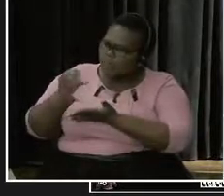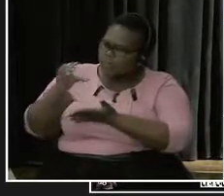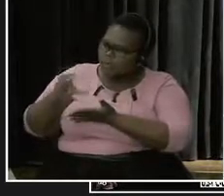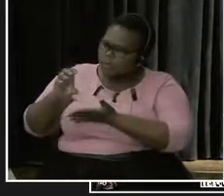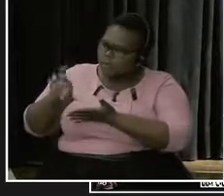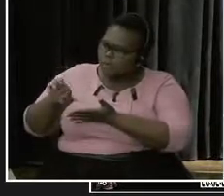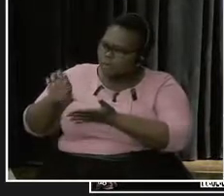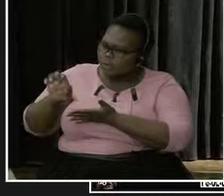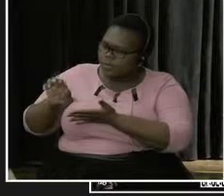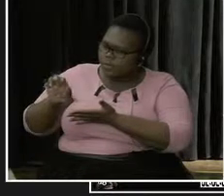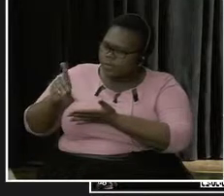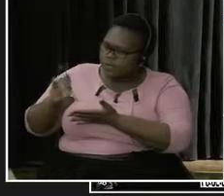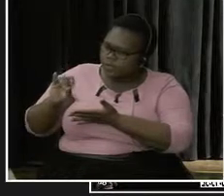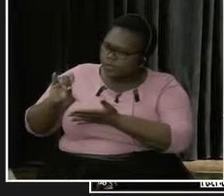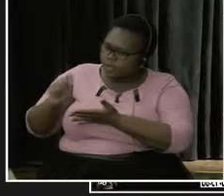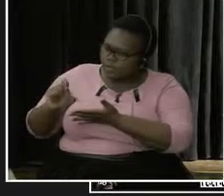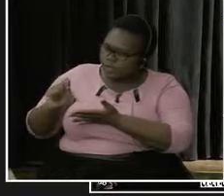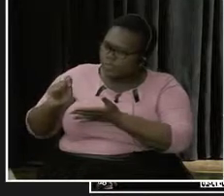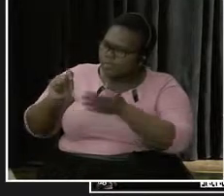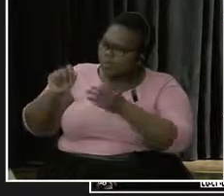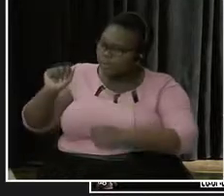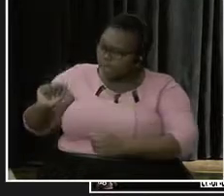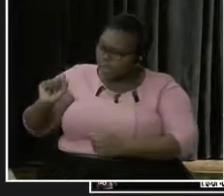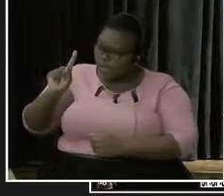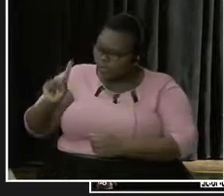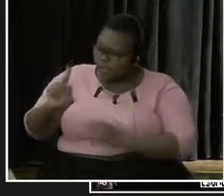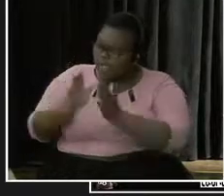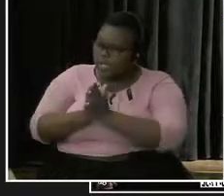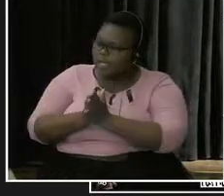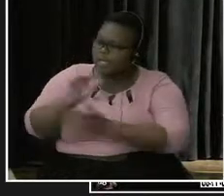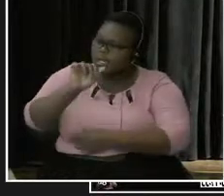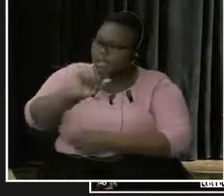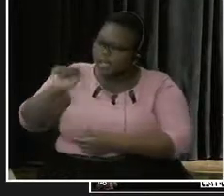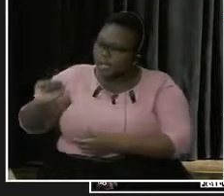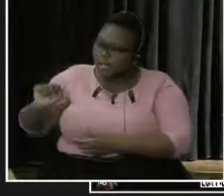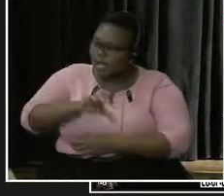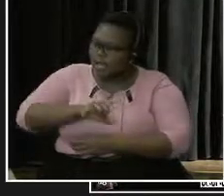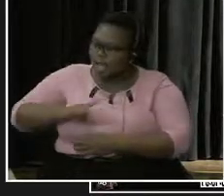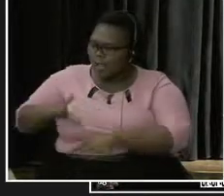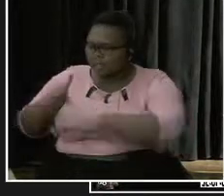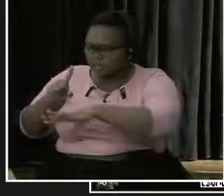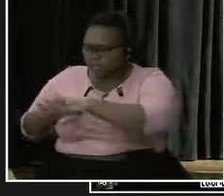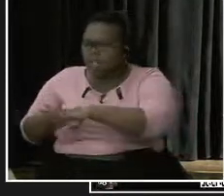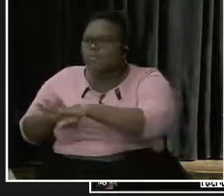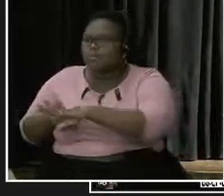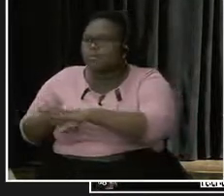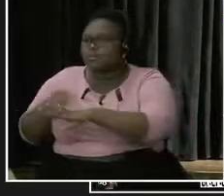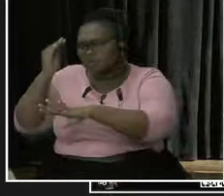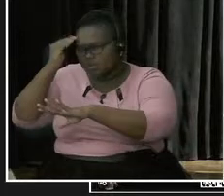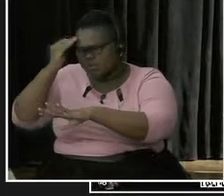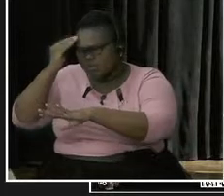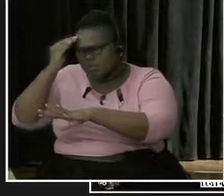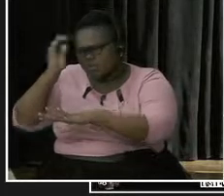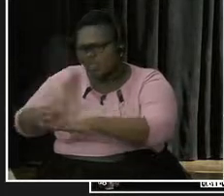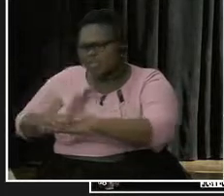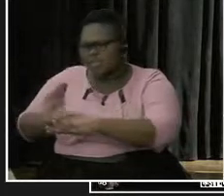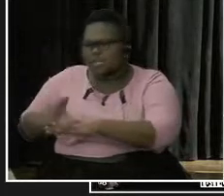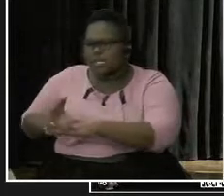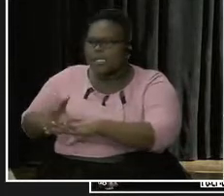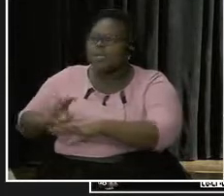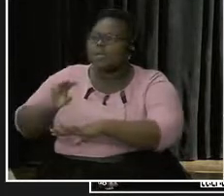A1 plus in the short term and AA in the long term. As we know that, Councillor